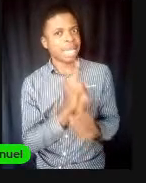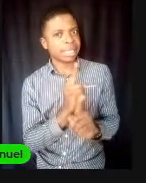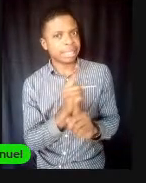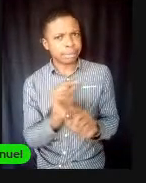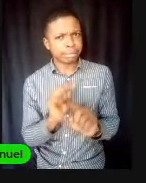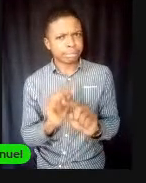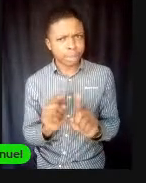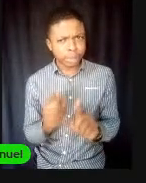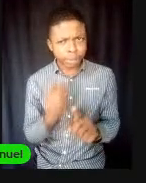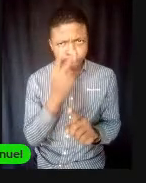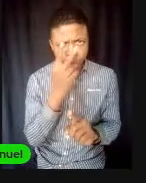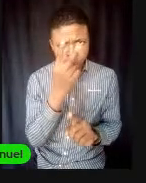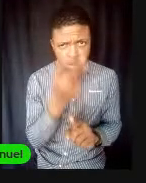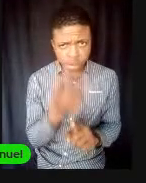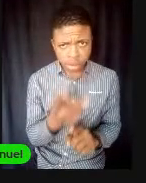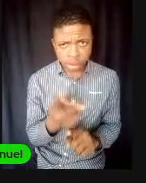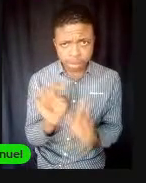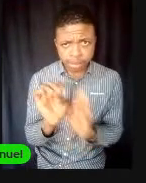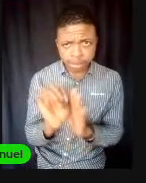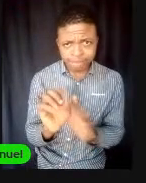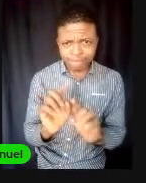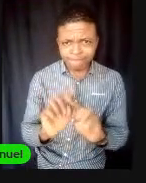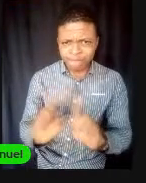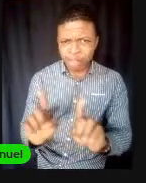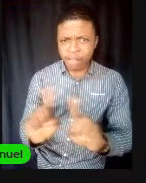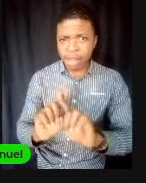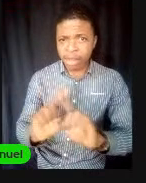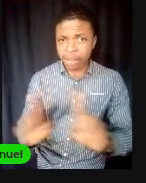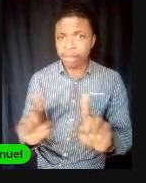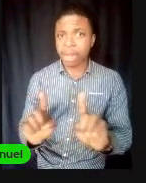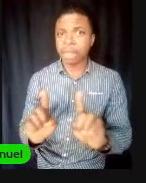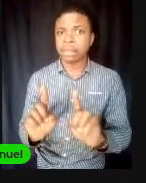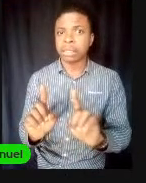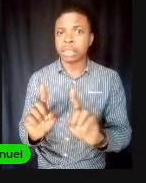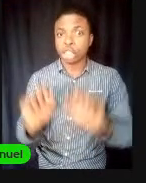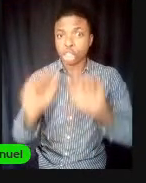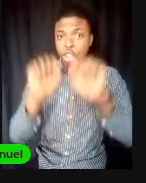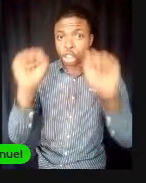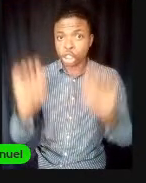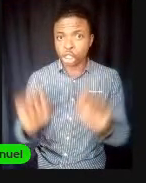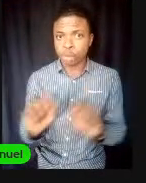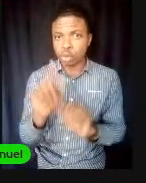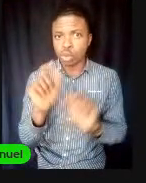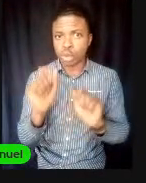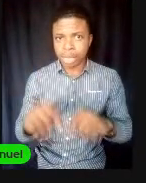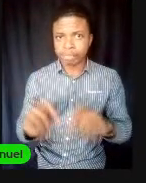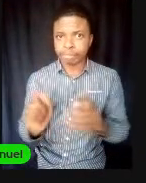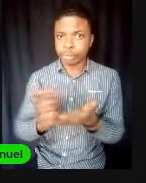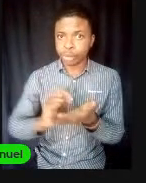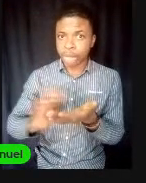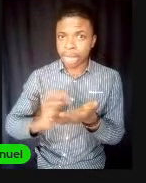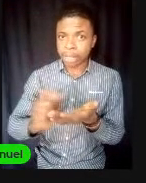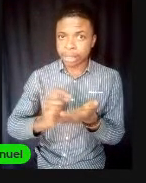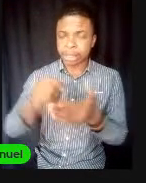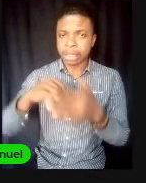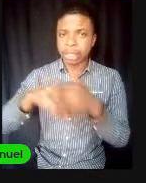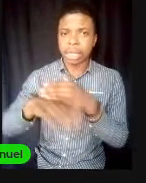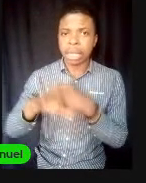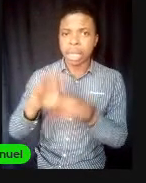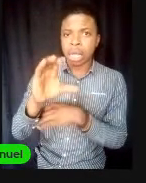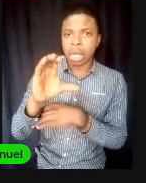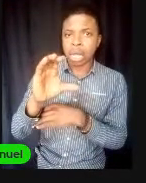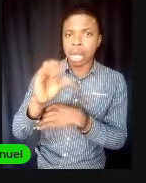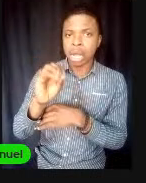and write it in the comment section. And of course, the objects, these objects are used also. Kindly identify each one